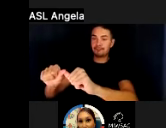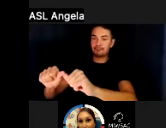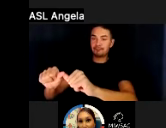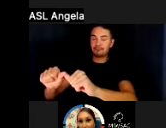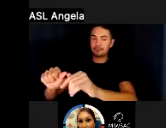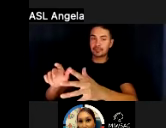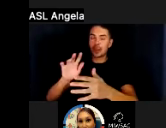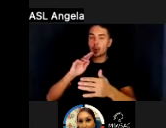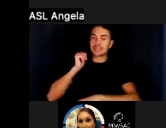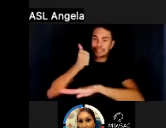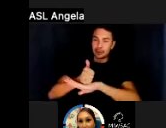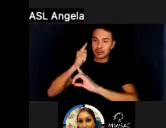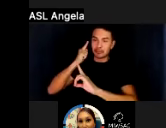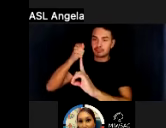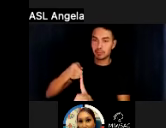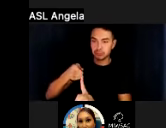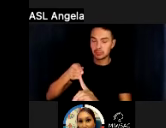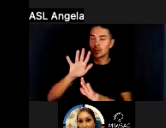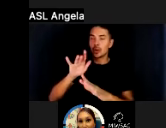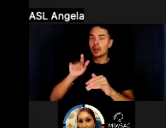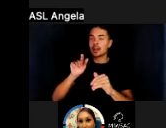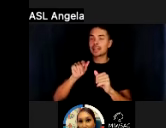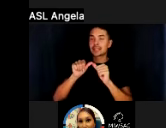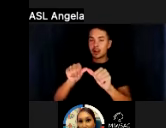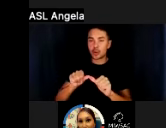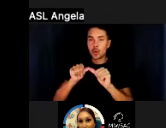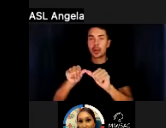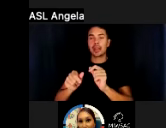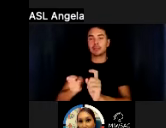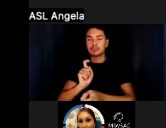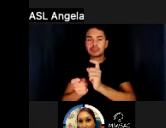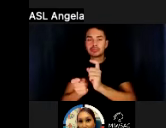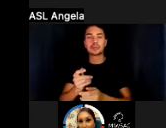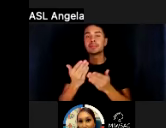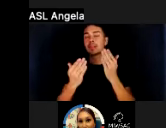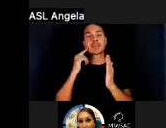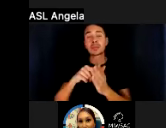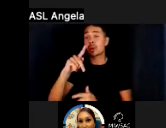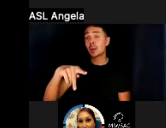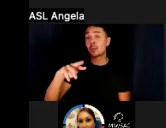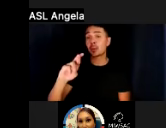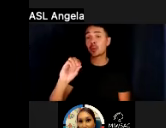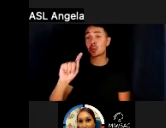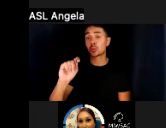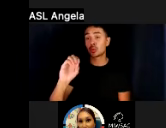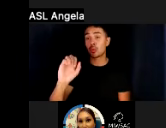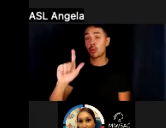need to do next? When do we revisit, maybe a protocol that we have developed?